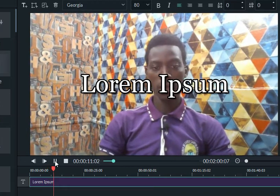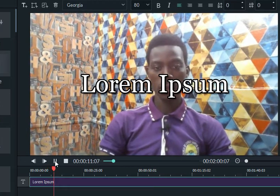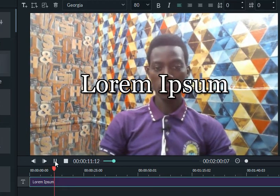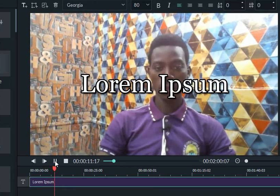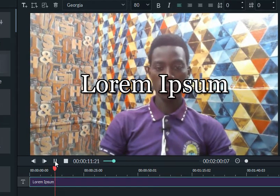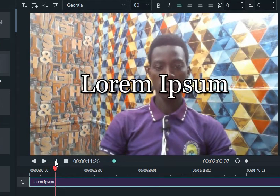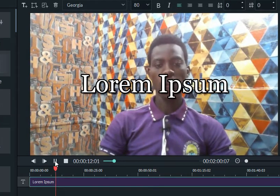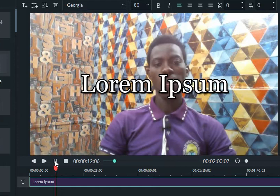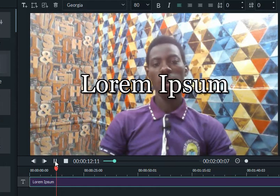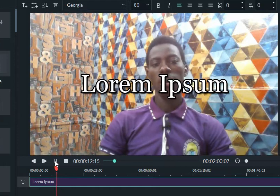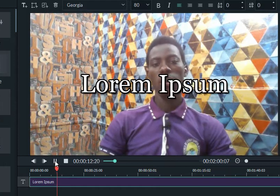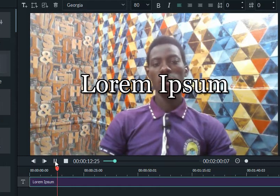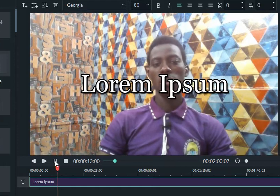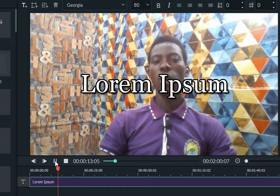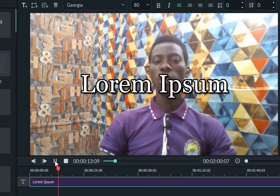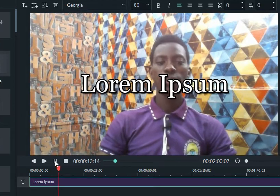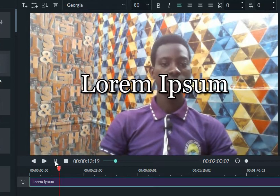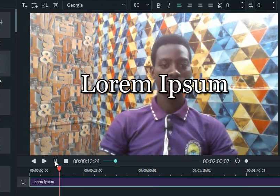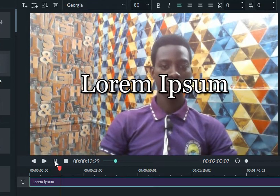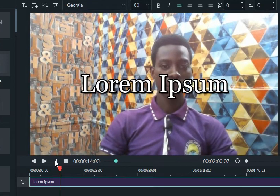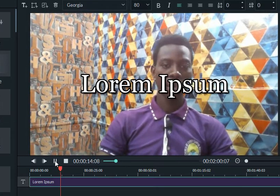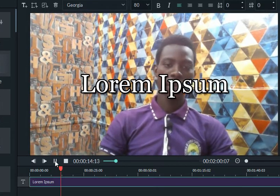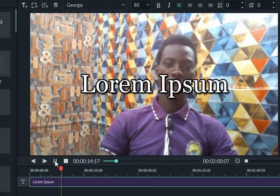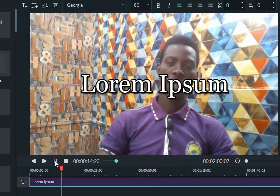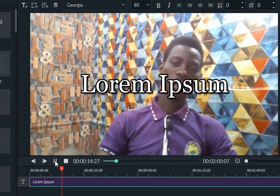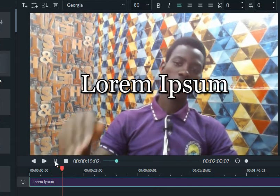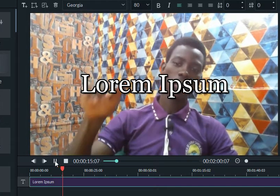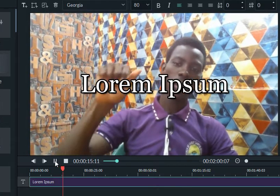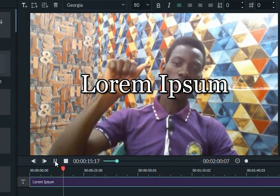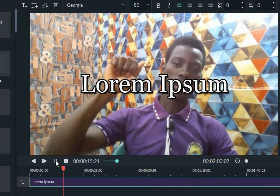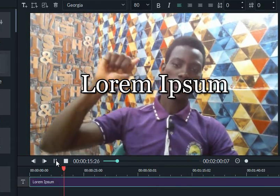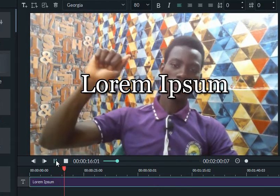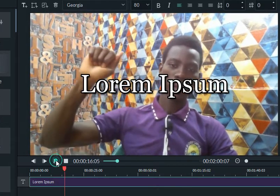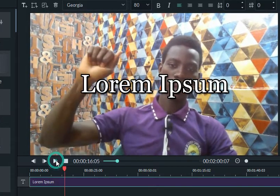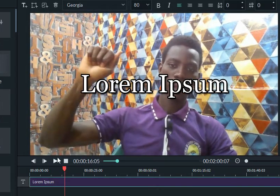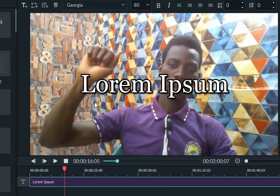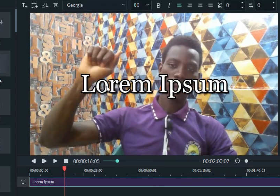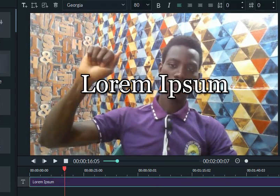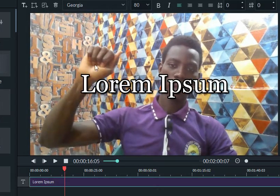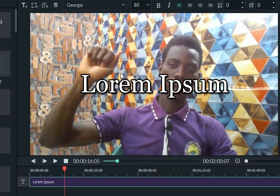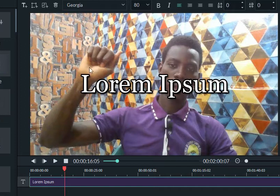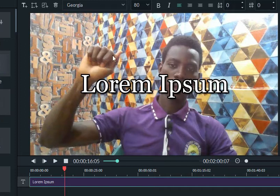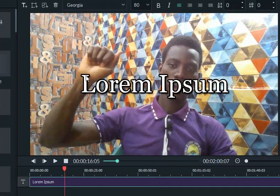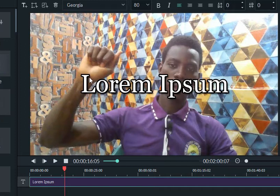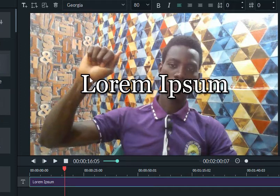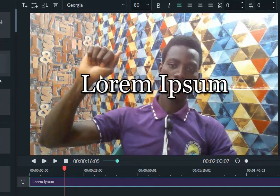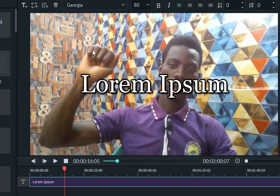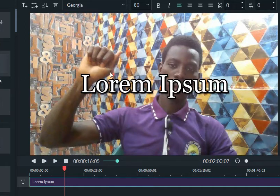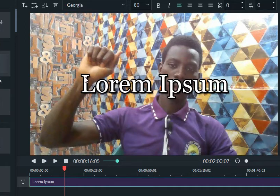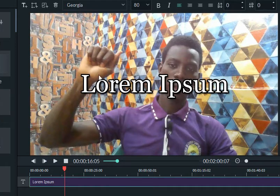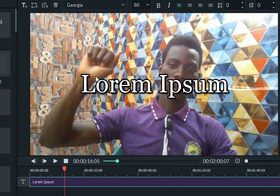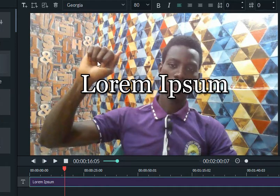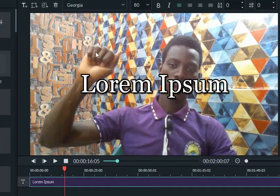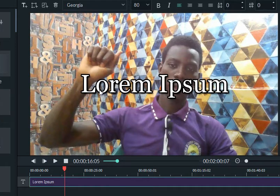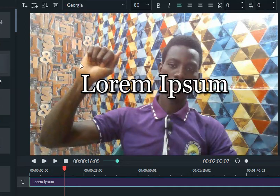edit your sign language videos. So this is the sign for A. So this is the sign for A. In